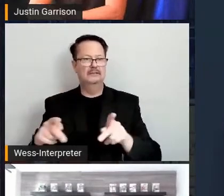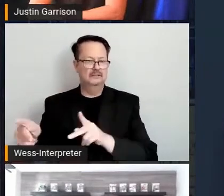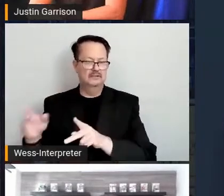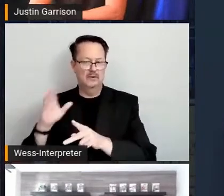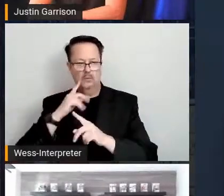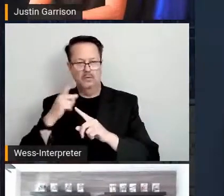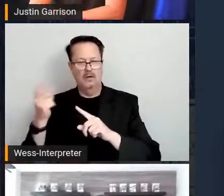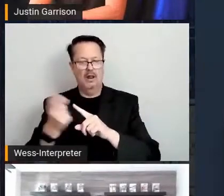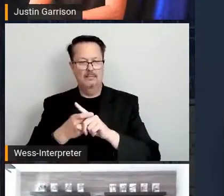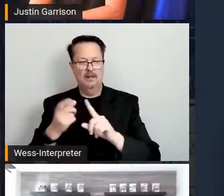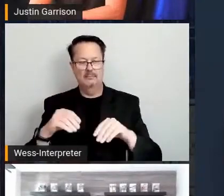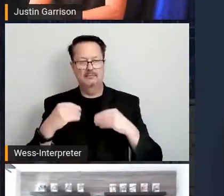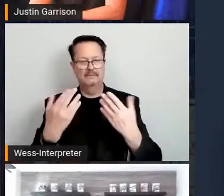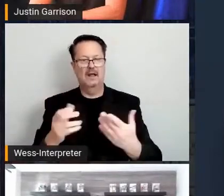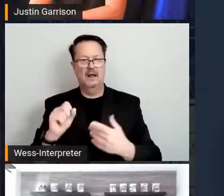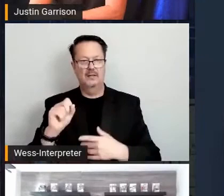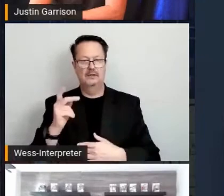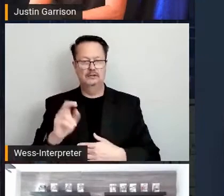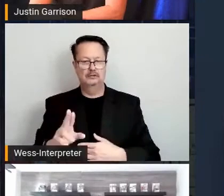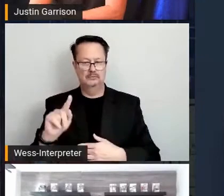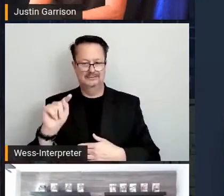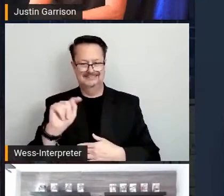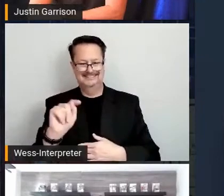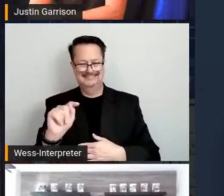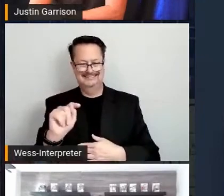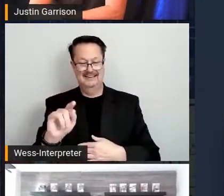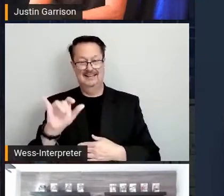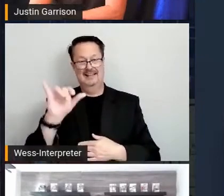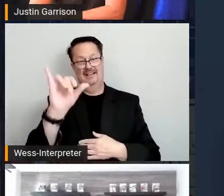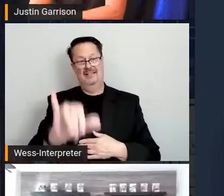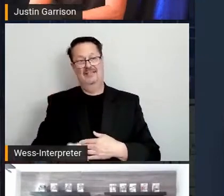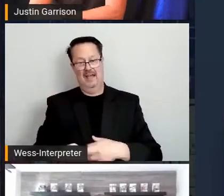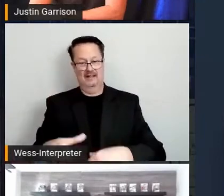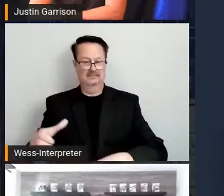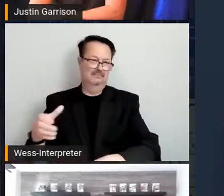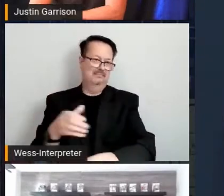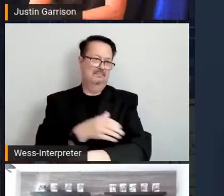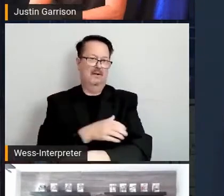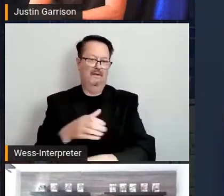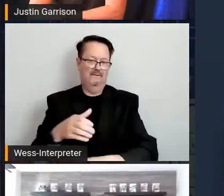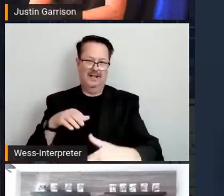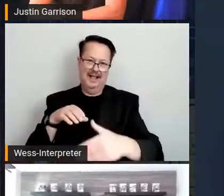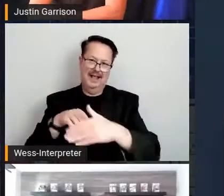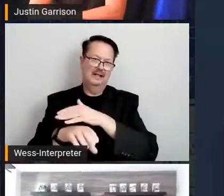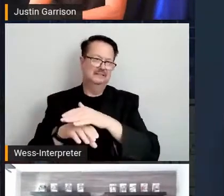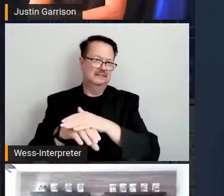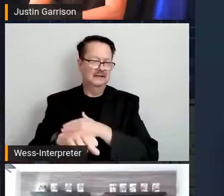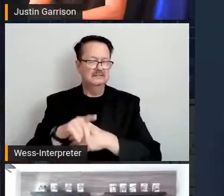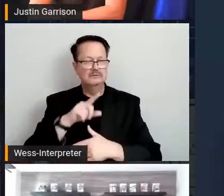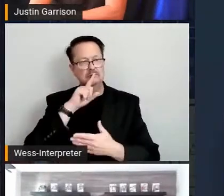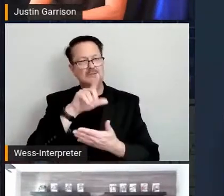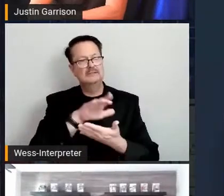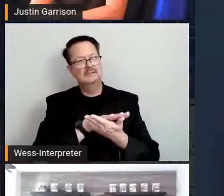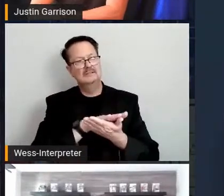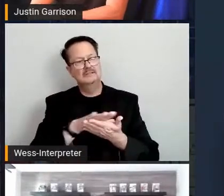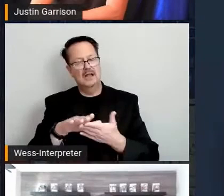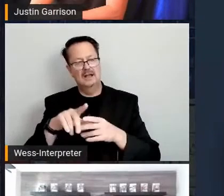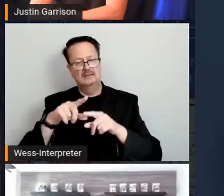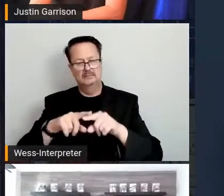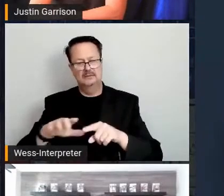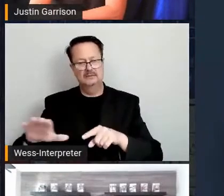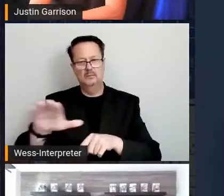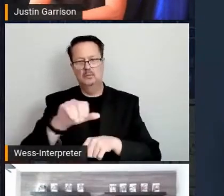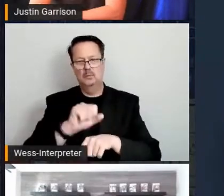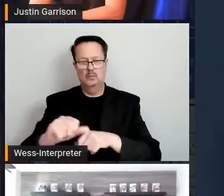automatically provide it Super T. And that's a very powerful access. And so it's really nice that depending upon your